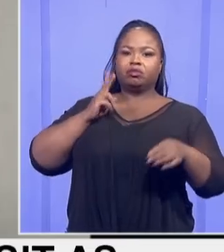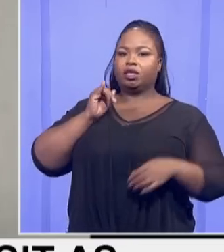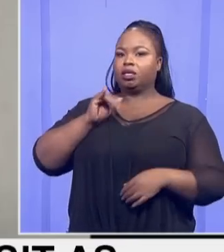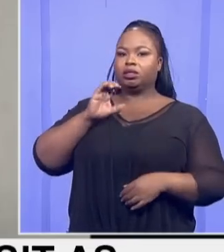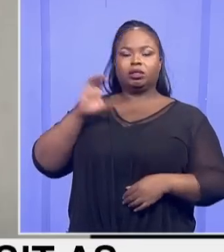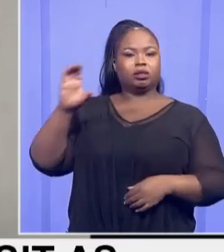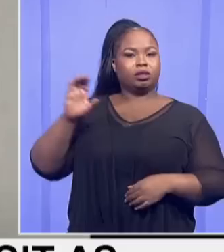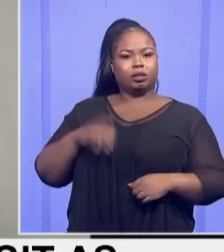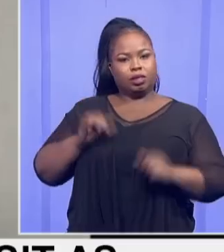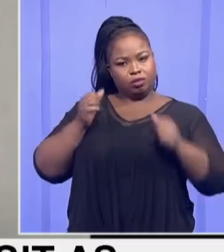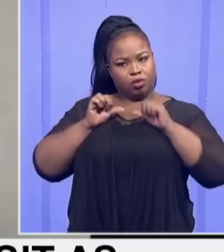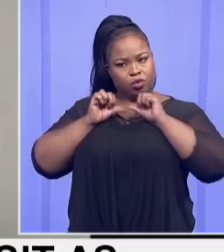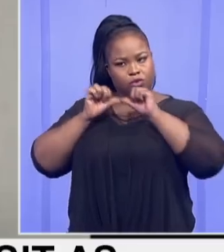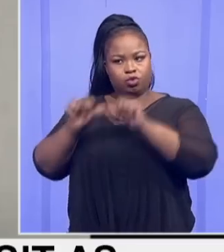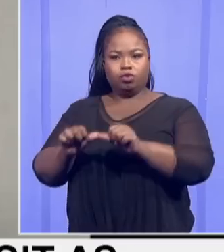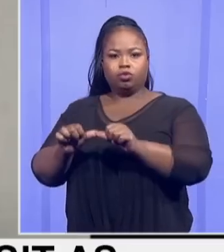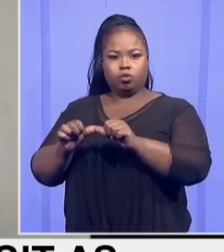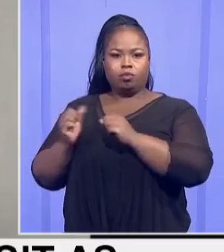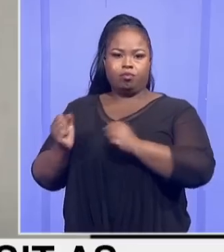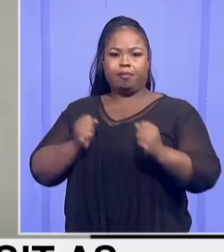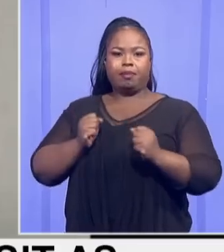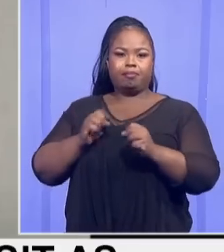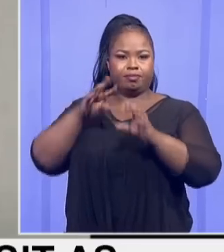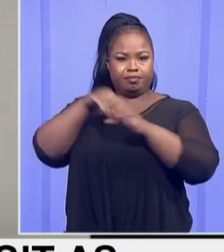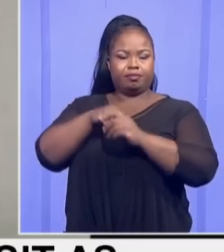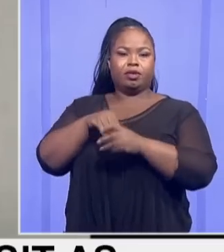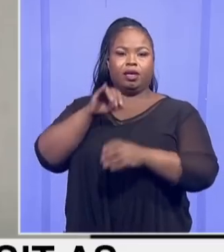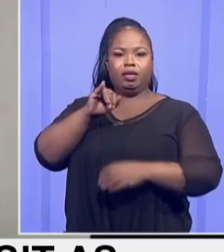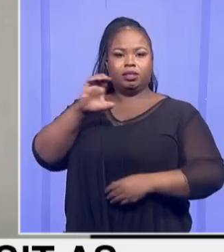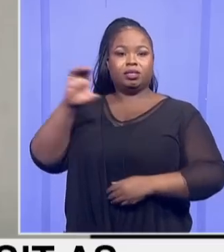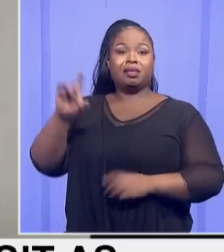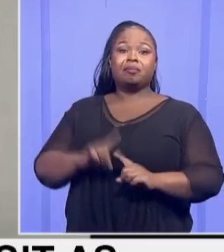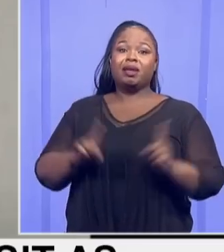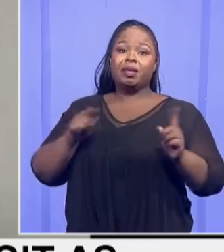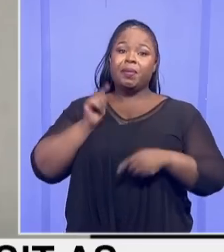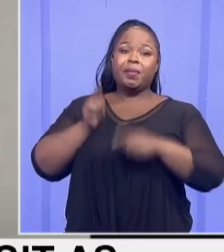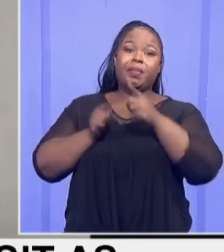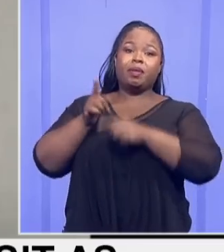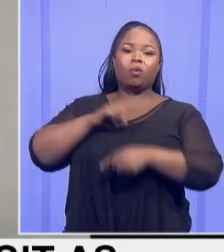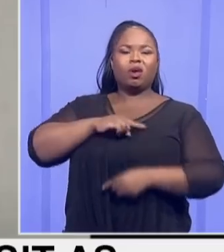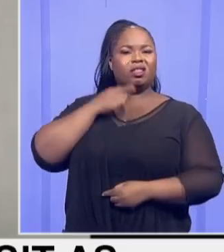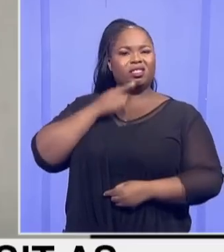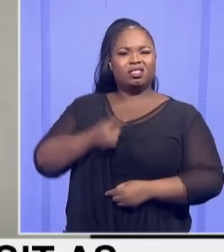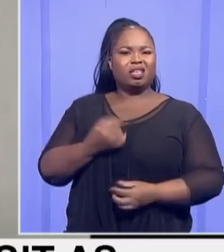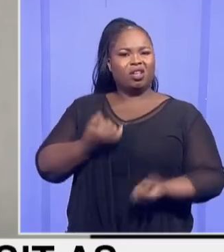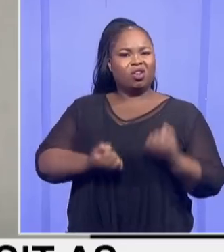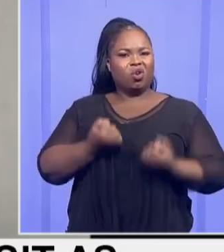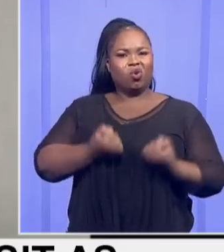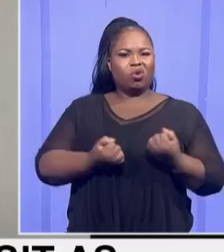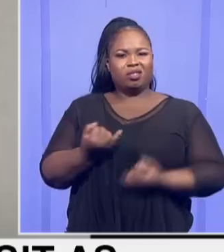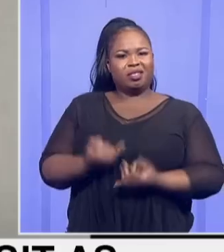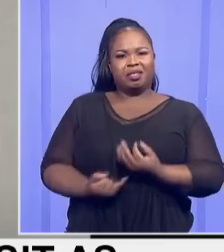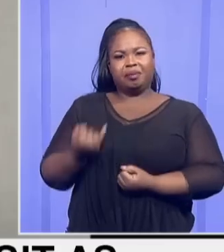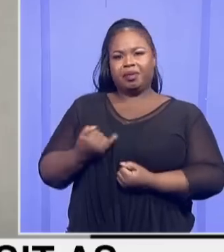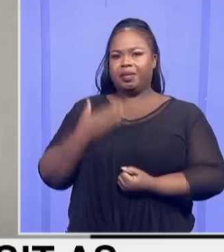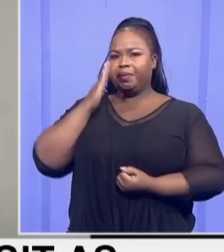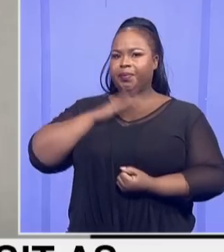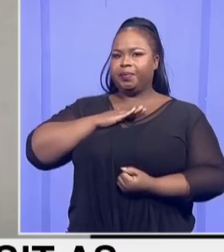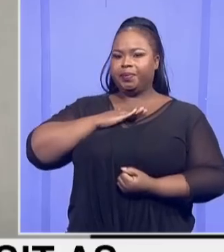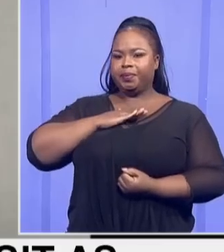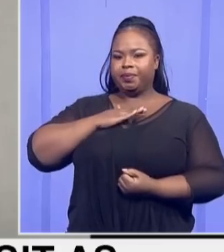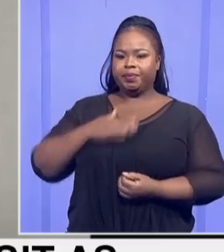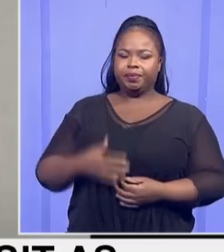ICC. There has been criticism that the court has failed to act in an independent manner.